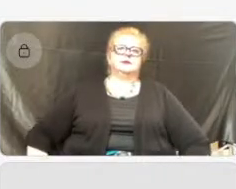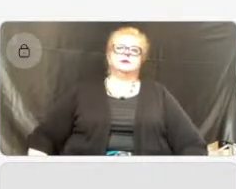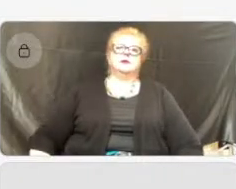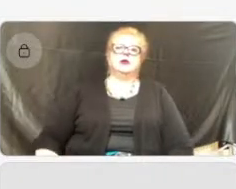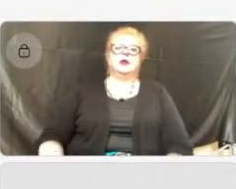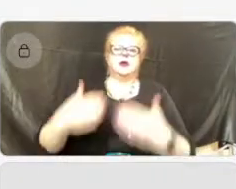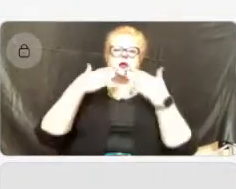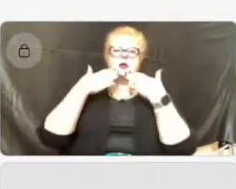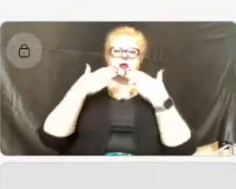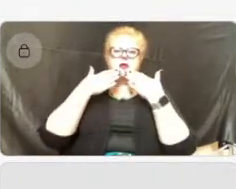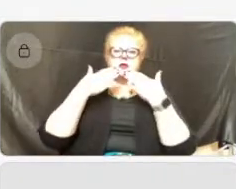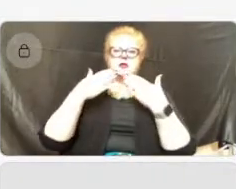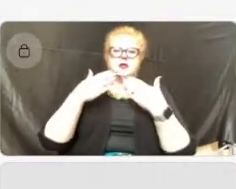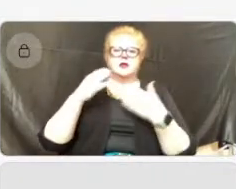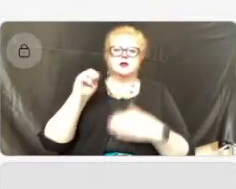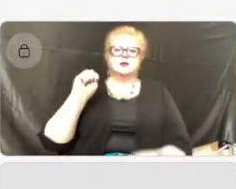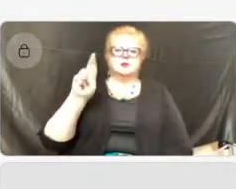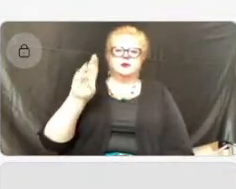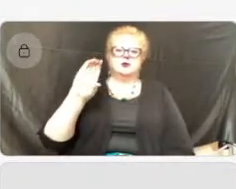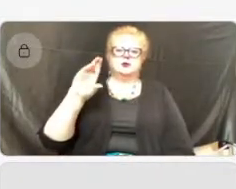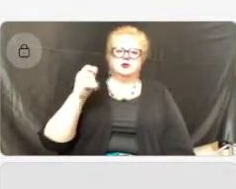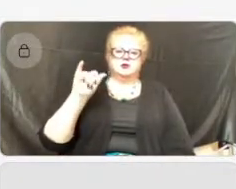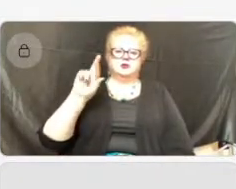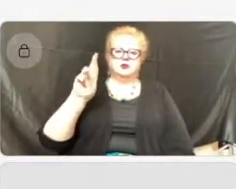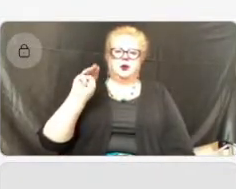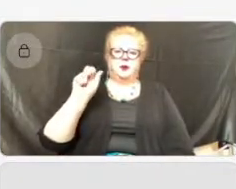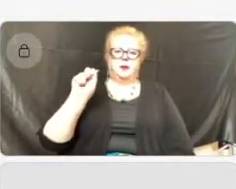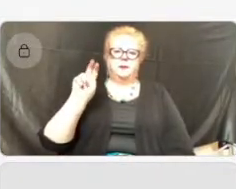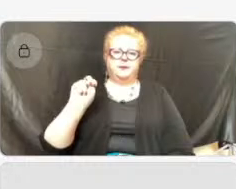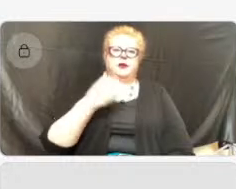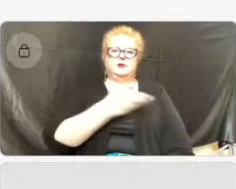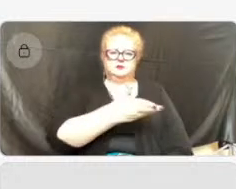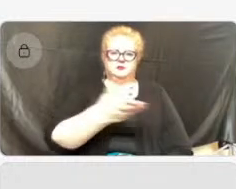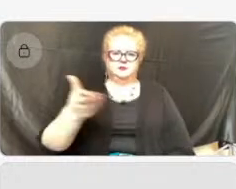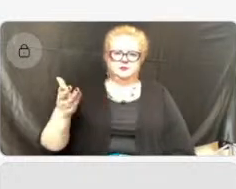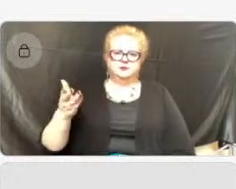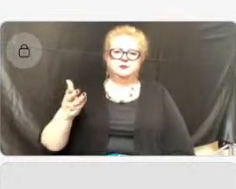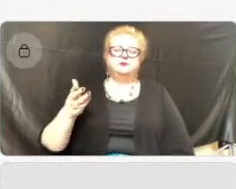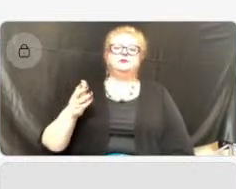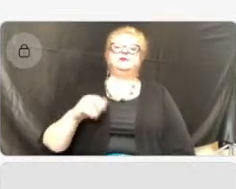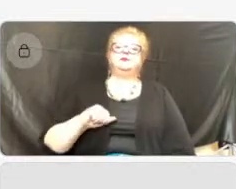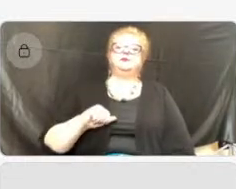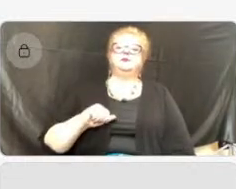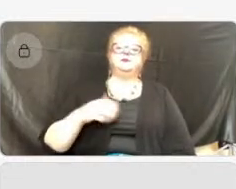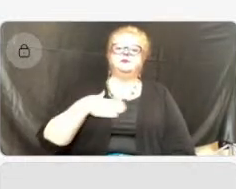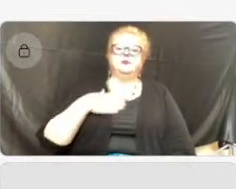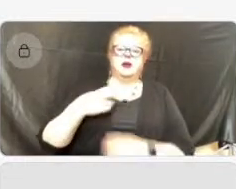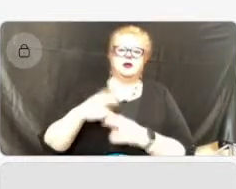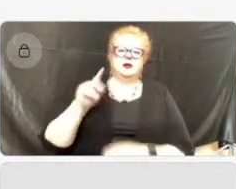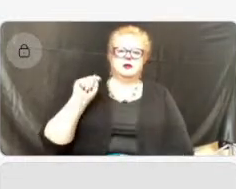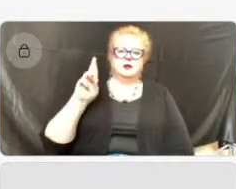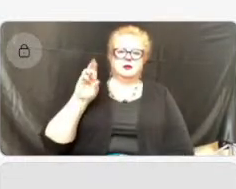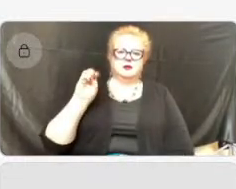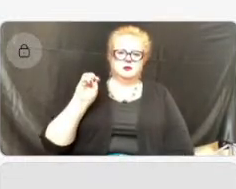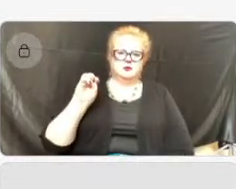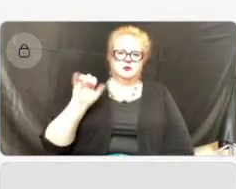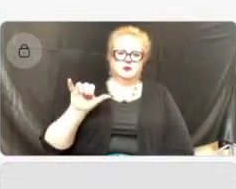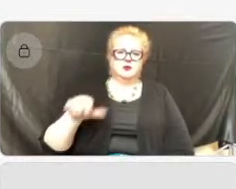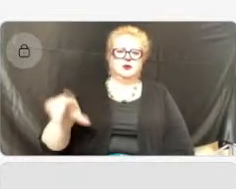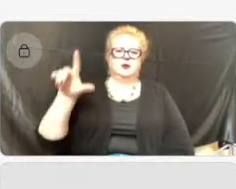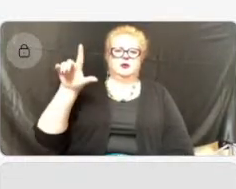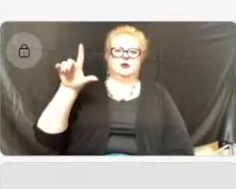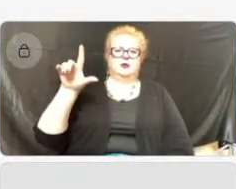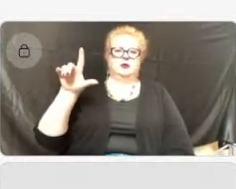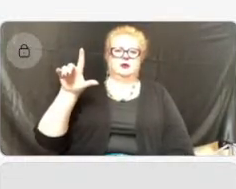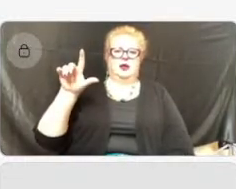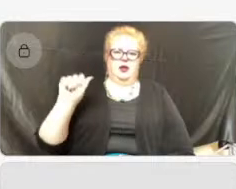Thank you, Mr. Chairman, ladies and gentlemen of the Little Rock Planning Commission and planning staff. My name is Troy Leahy. Leahy,